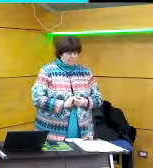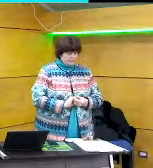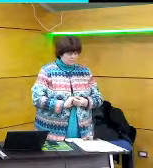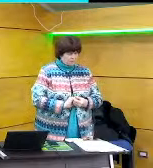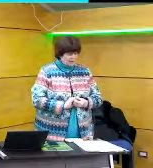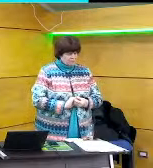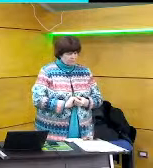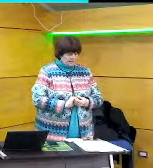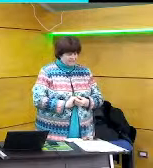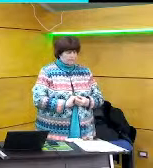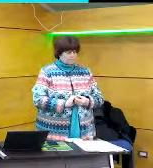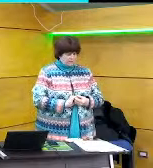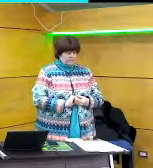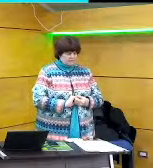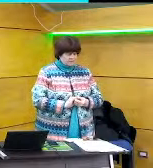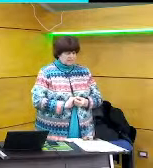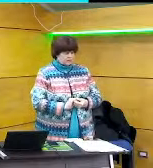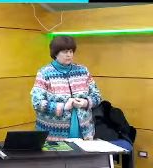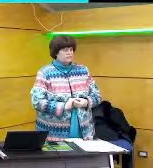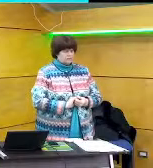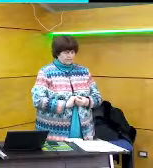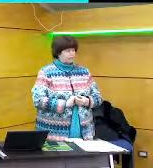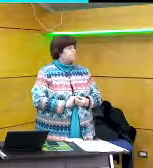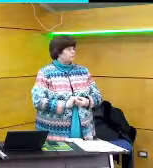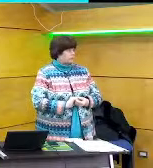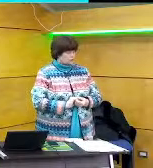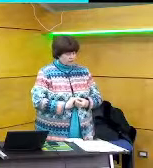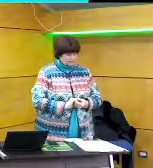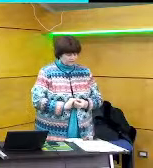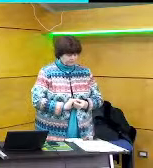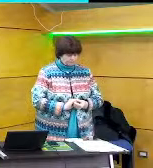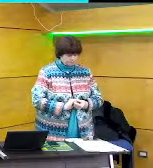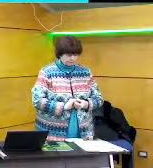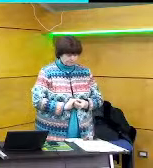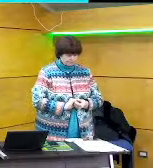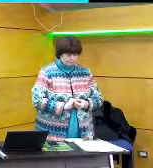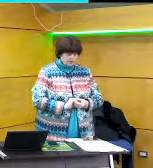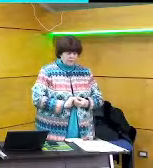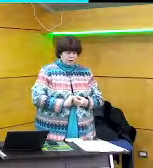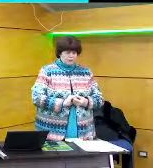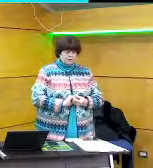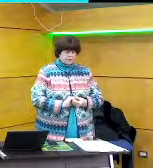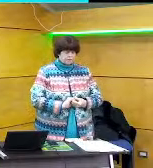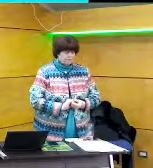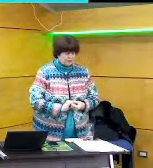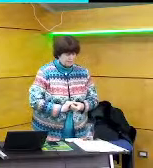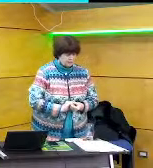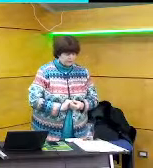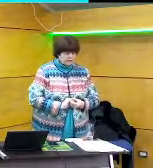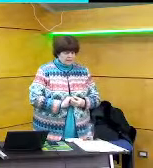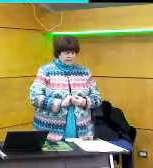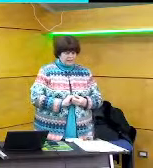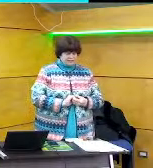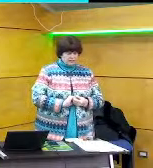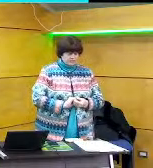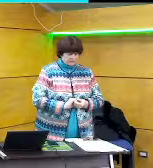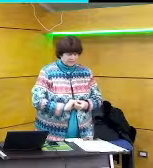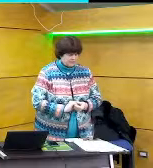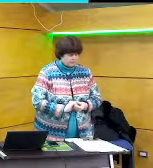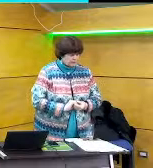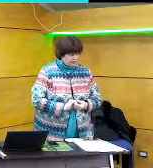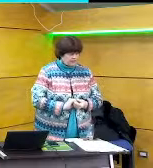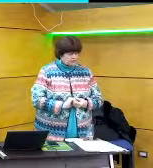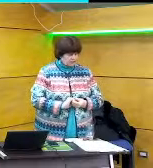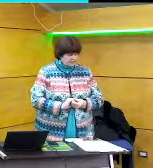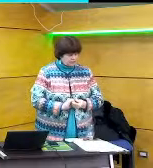learning becomes possible as the brain continues to develop during your childhood. The nerve fibers connections